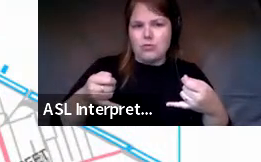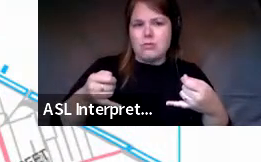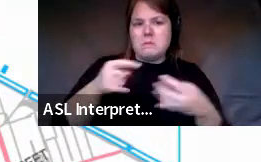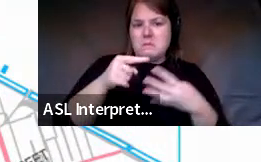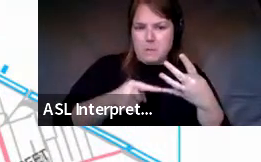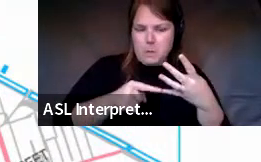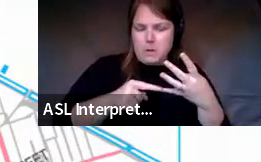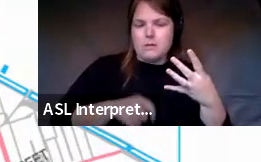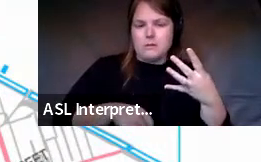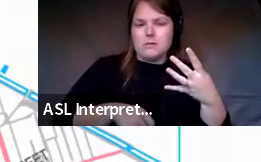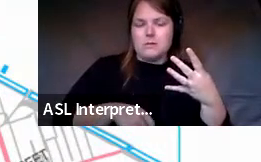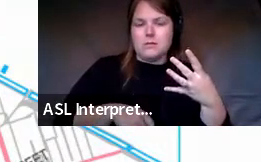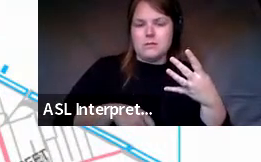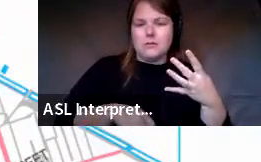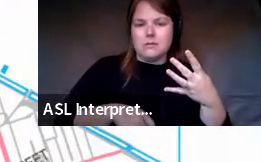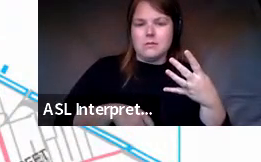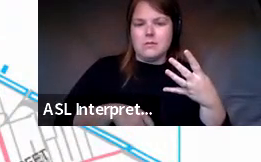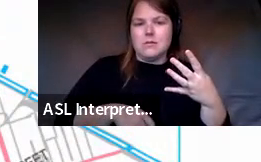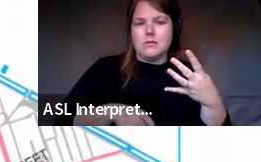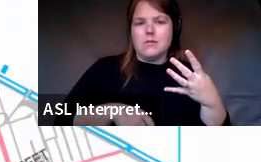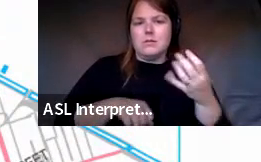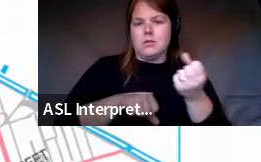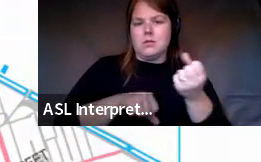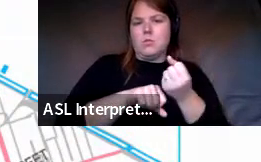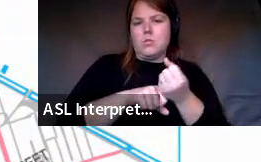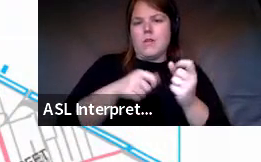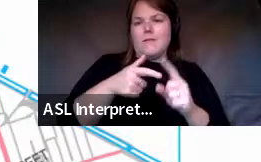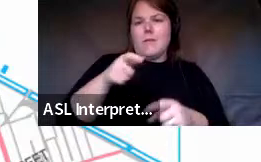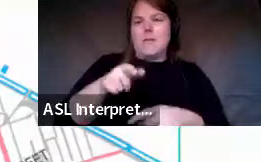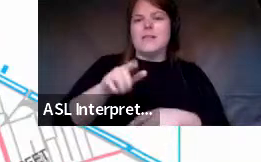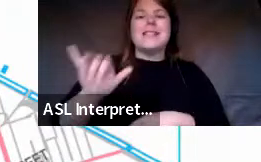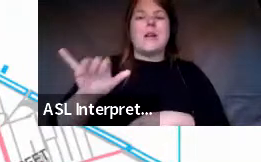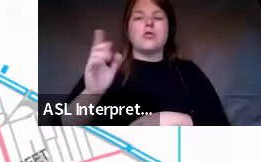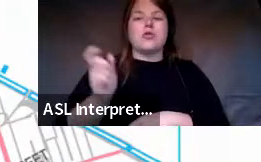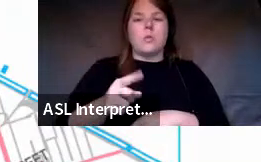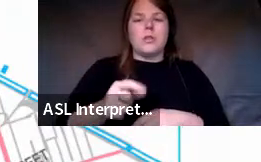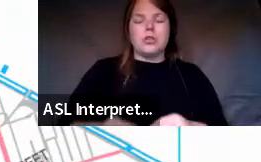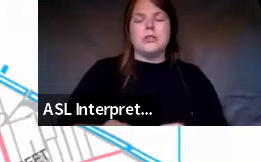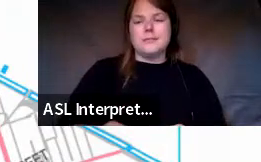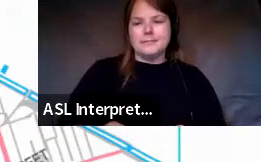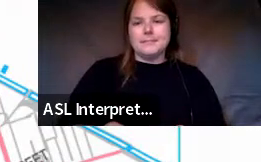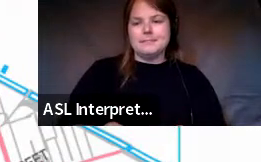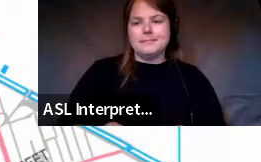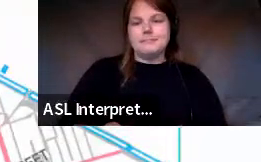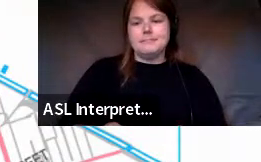the schools that are being supported by this. That was her question.